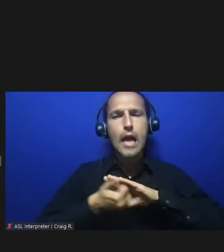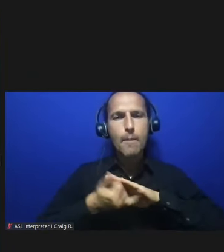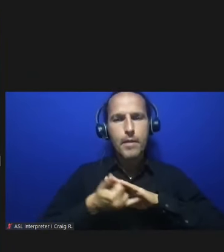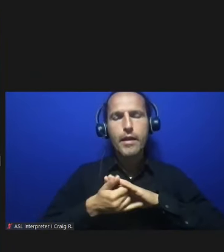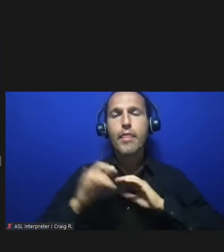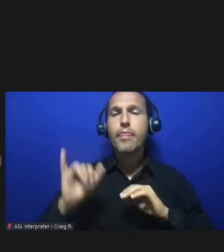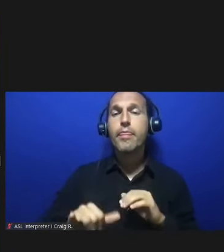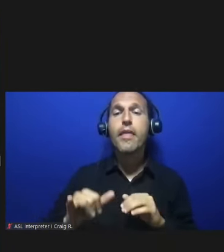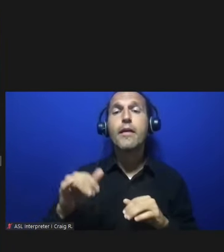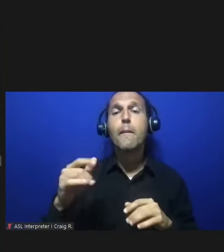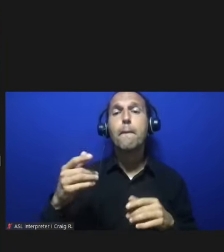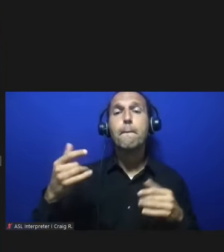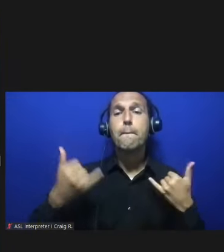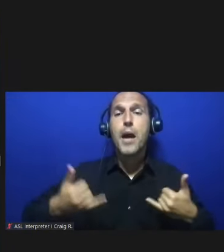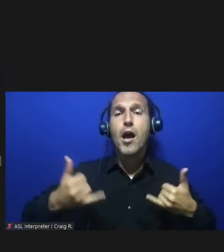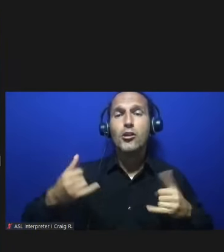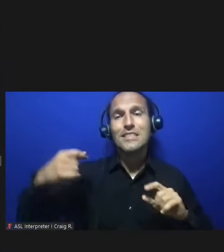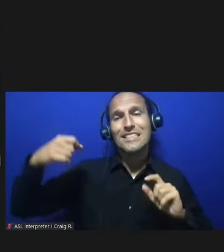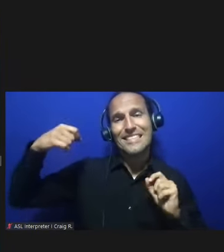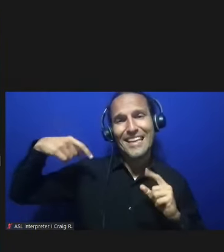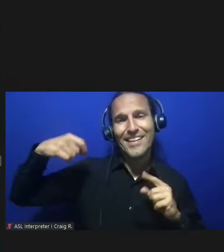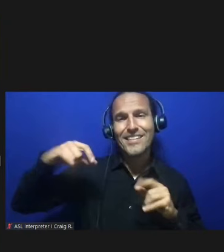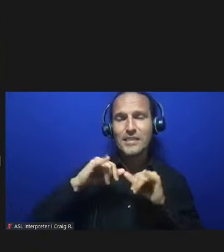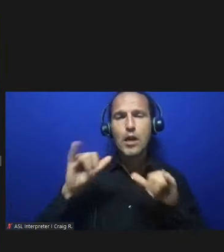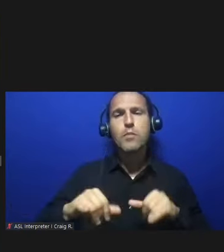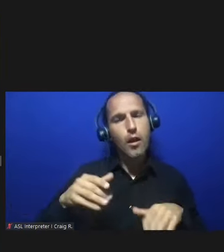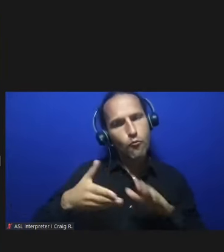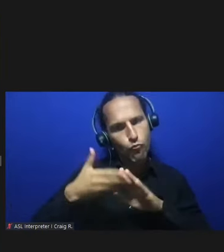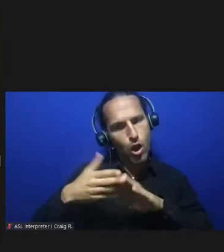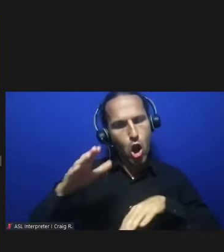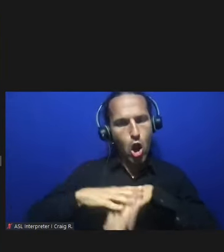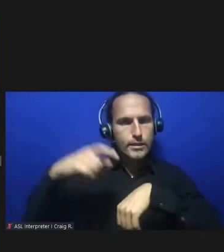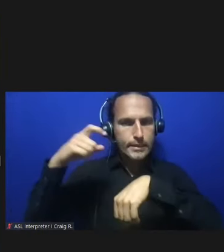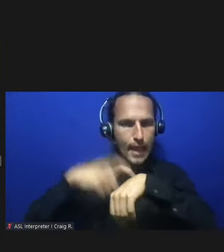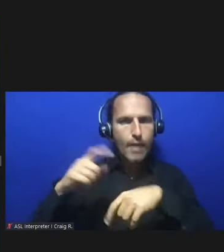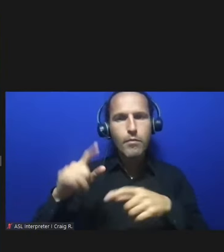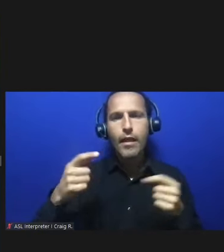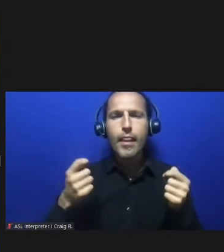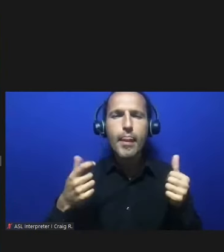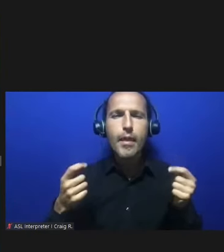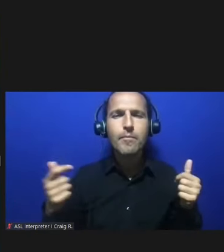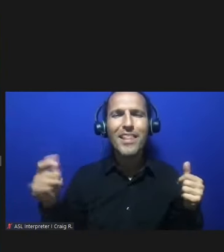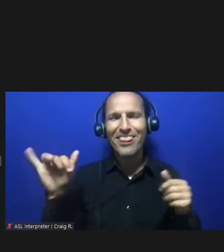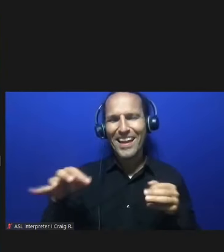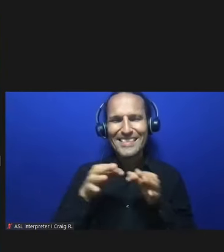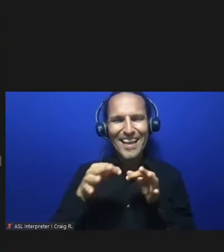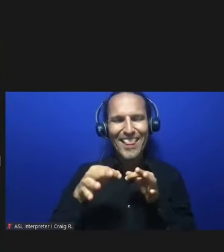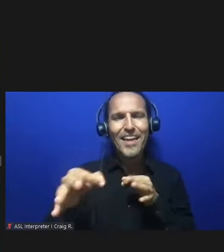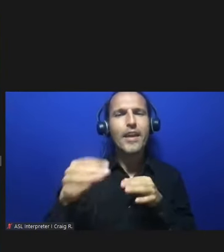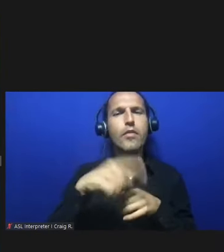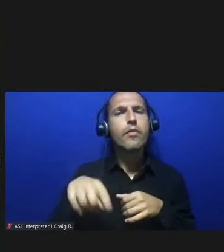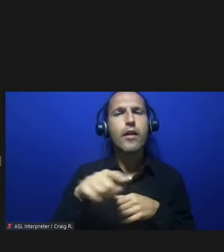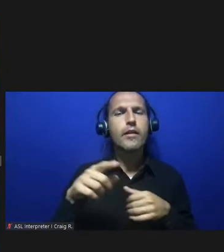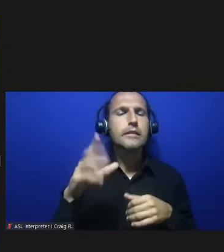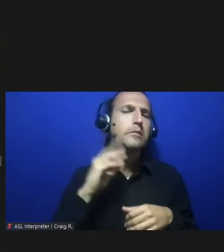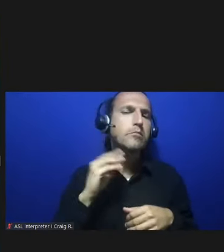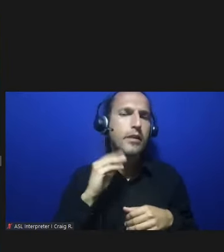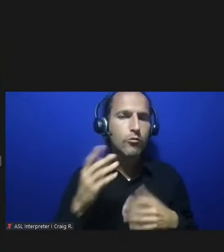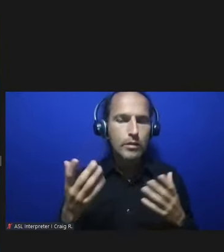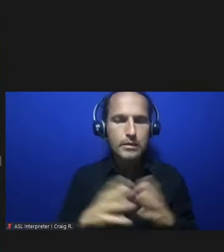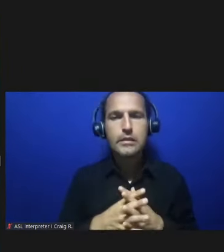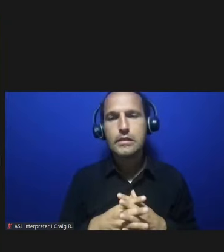modern signal system will allow trains to run on time, eliminating a lot of the delays that riders now